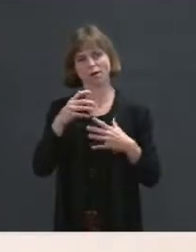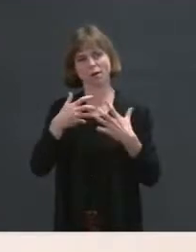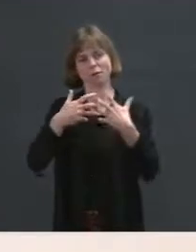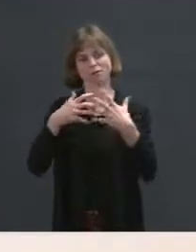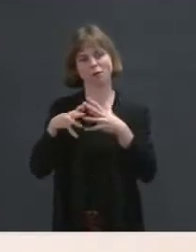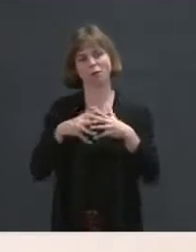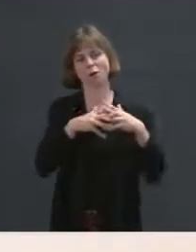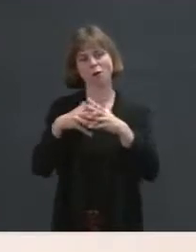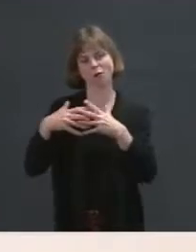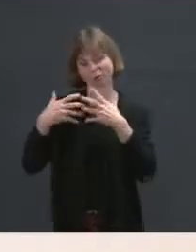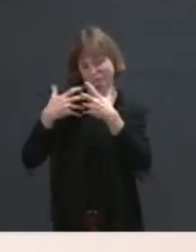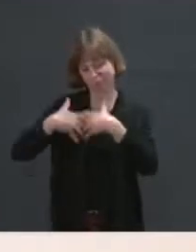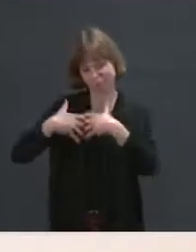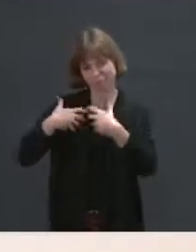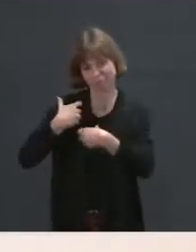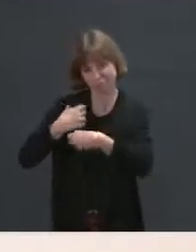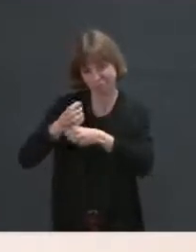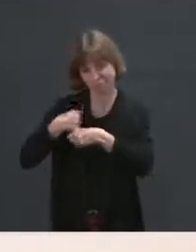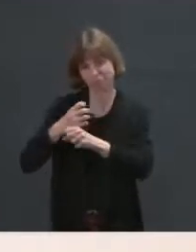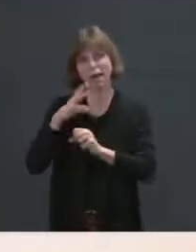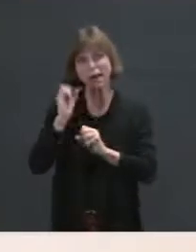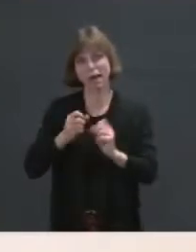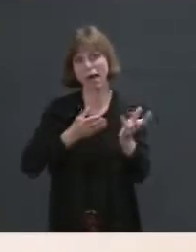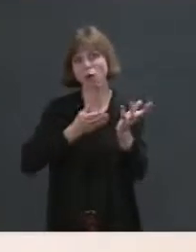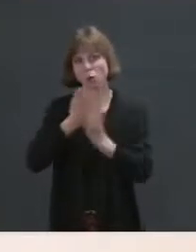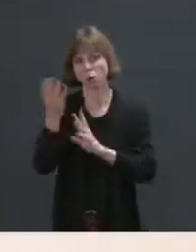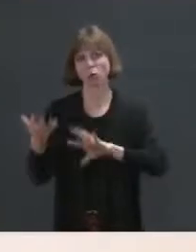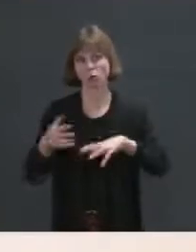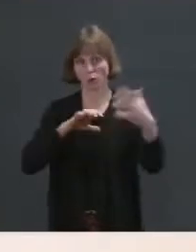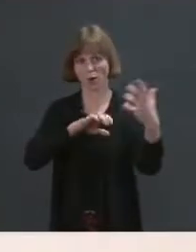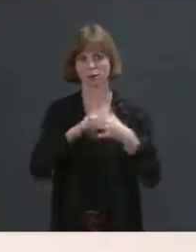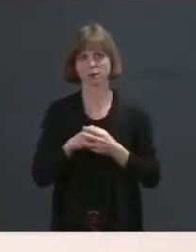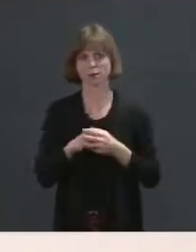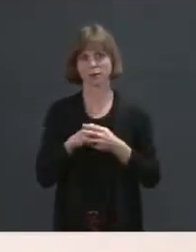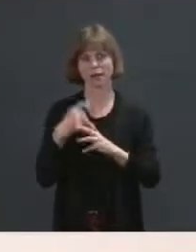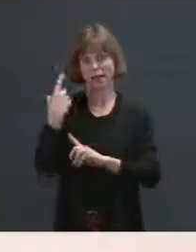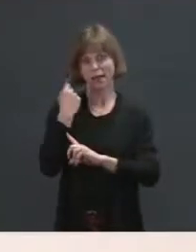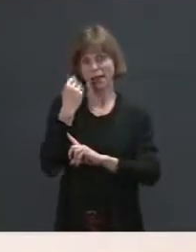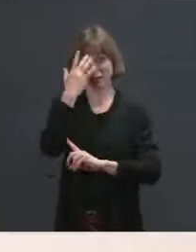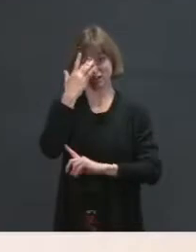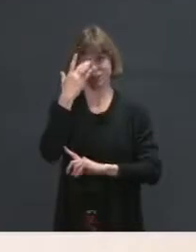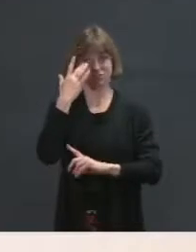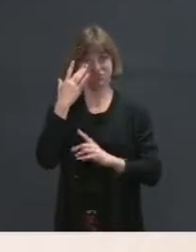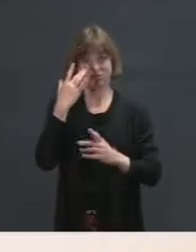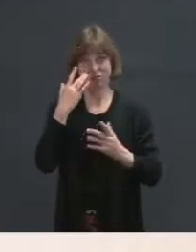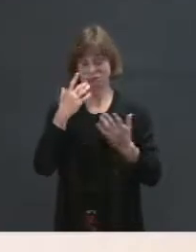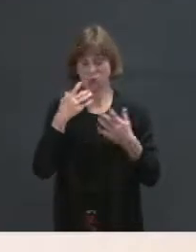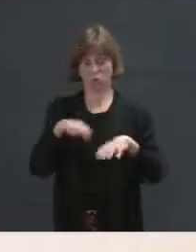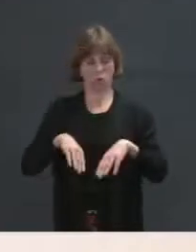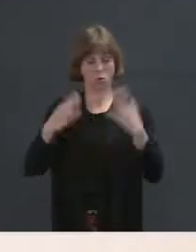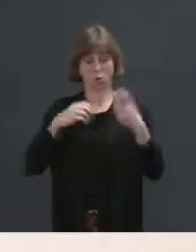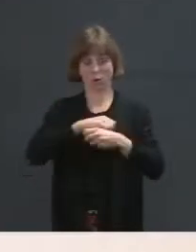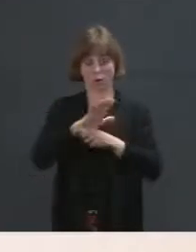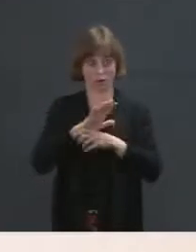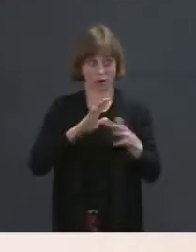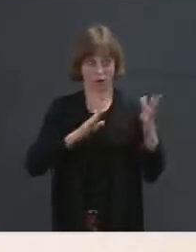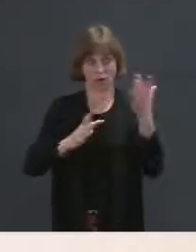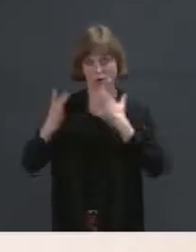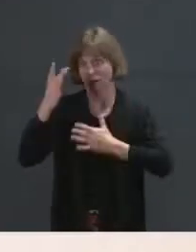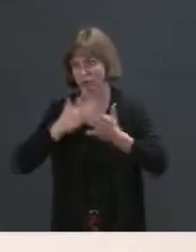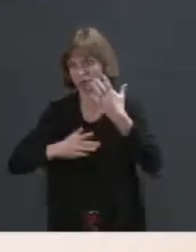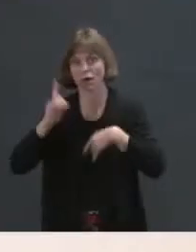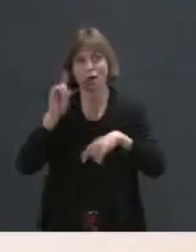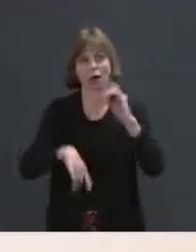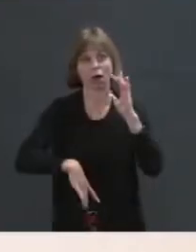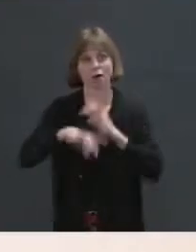the country. Last year, in the early months of the pandemic, frontline healthcare workers couldn't find the masks, gloves, and PPE